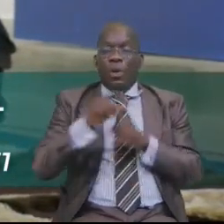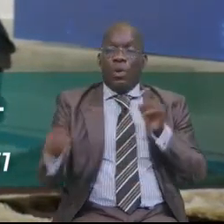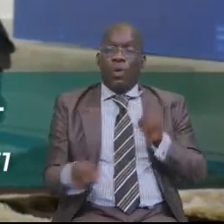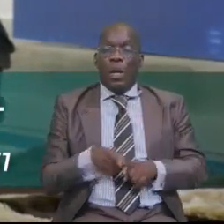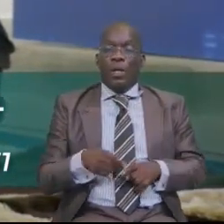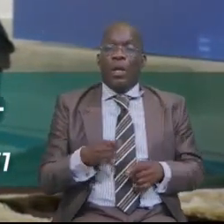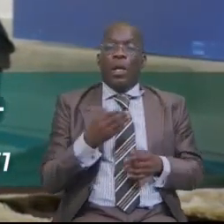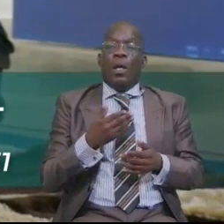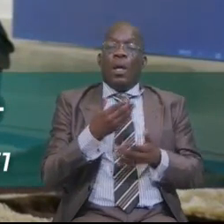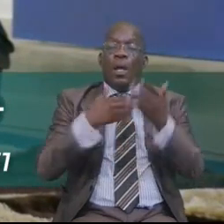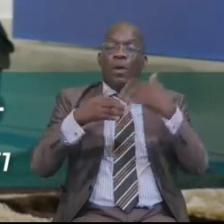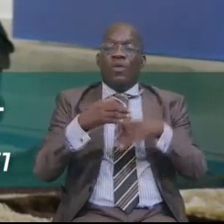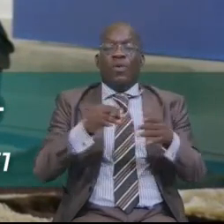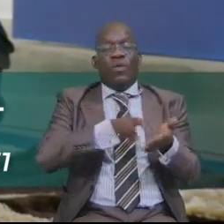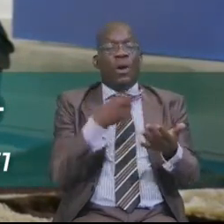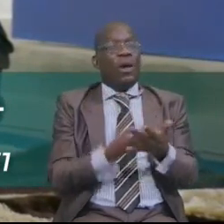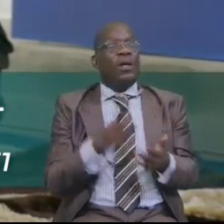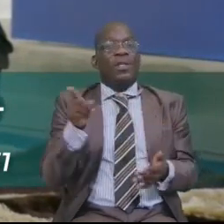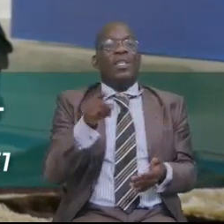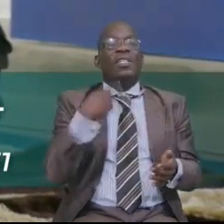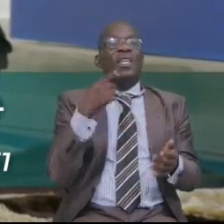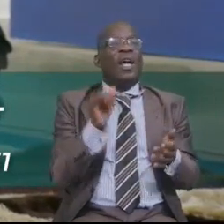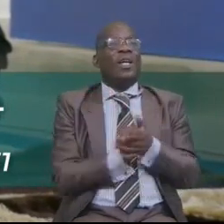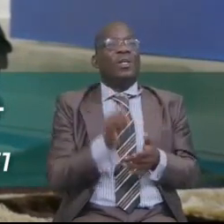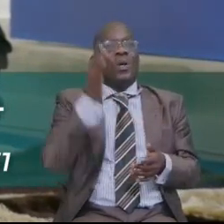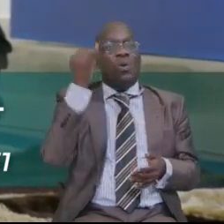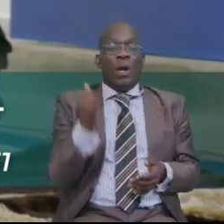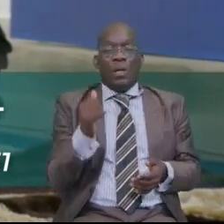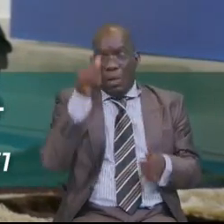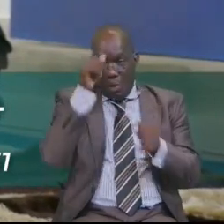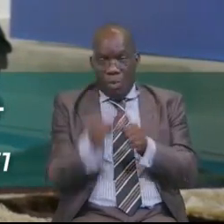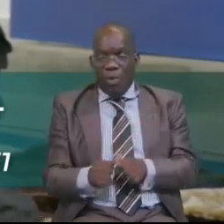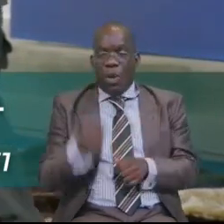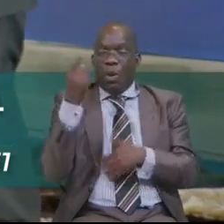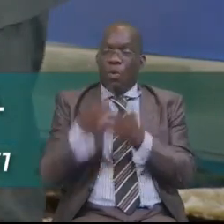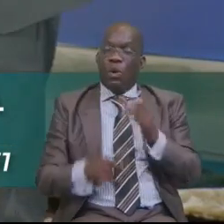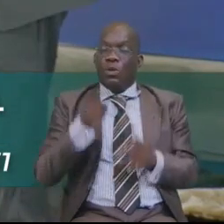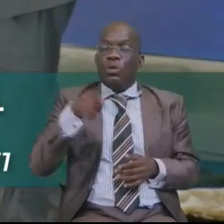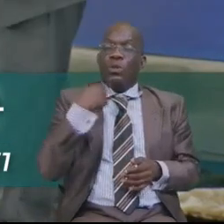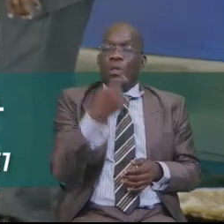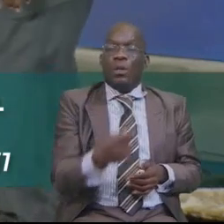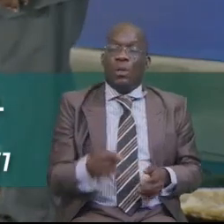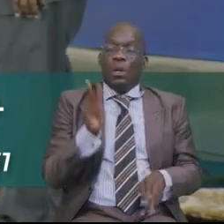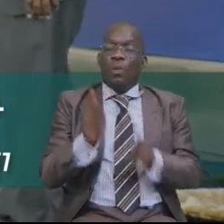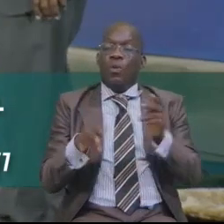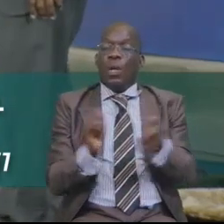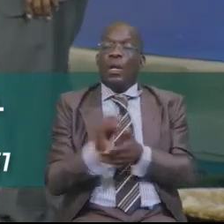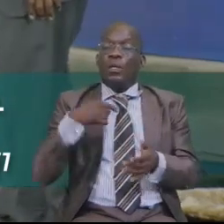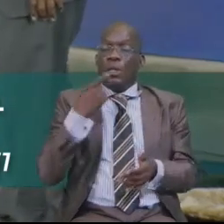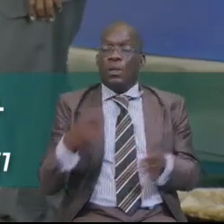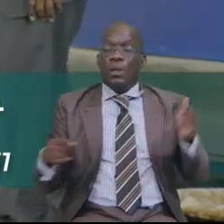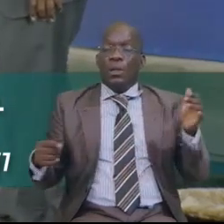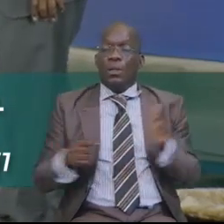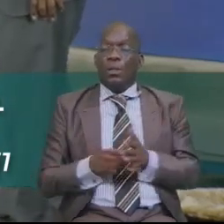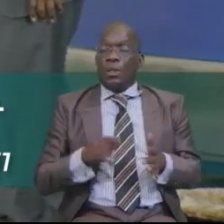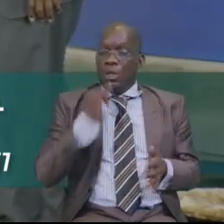that falls, then they say, why? Remember what you said. The people that say, this is what I'm going